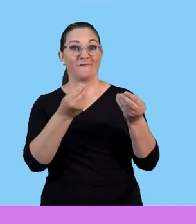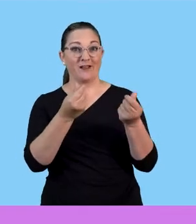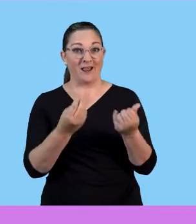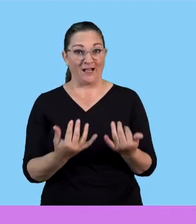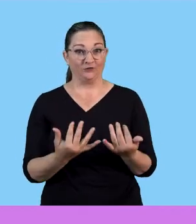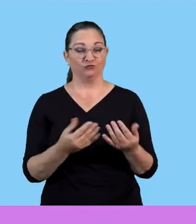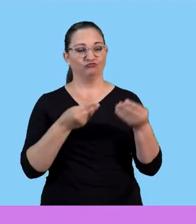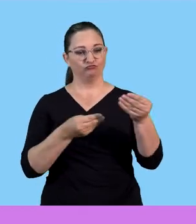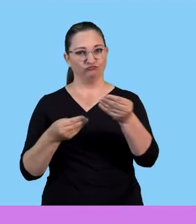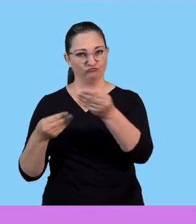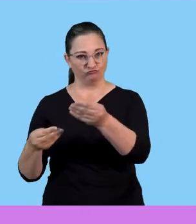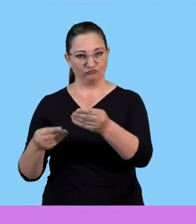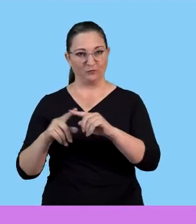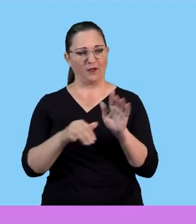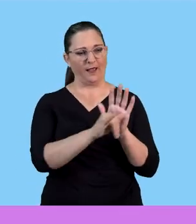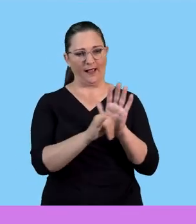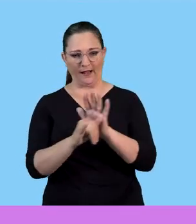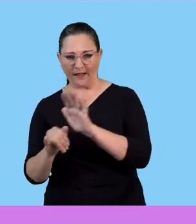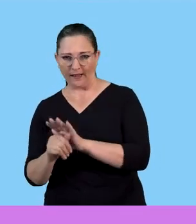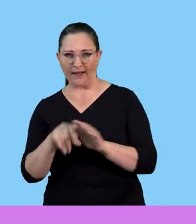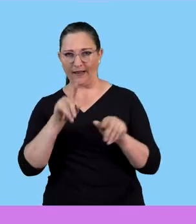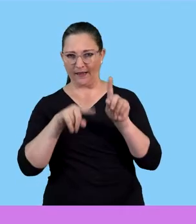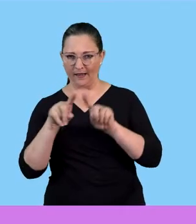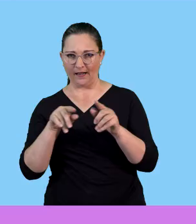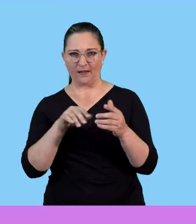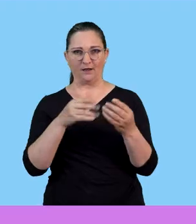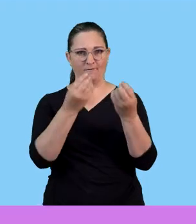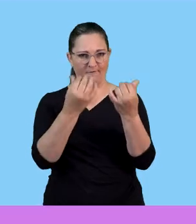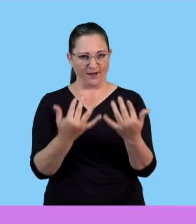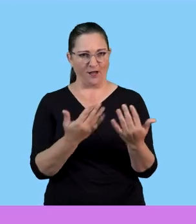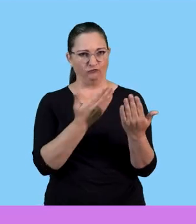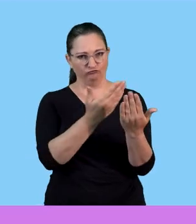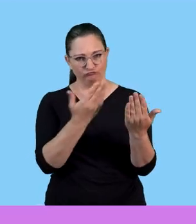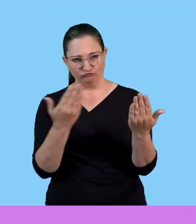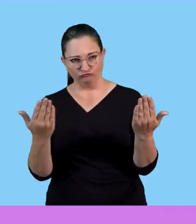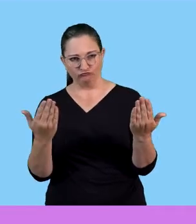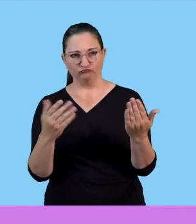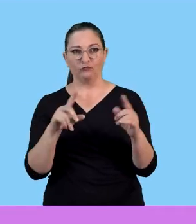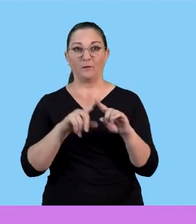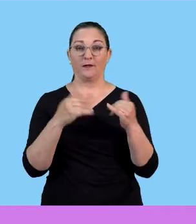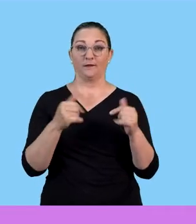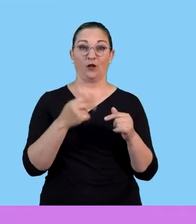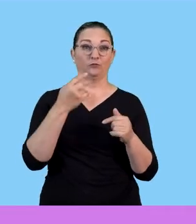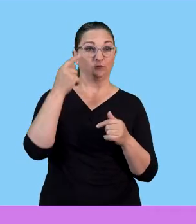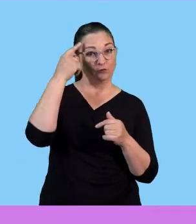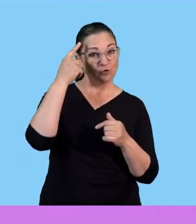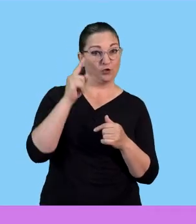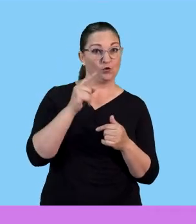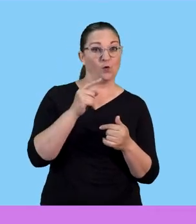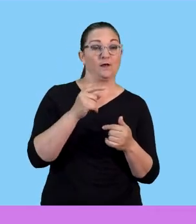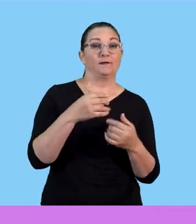financial documents, identify different types of financial documents, and then distinguish